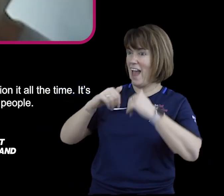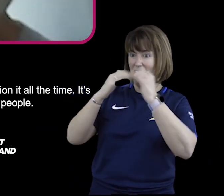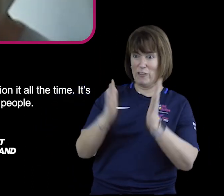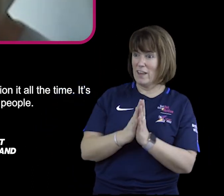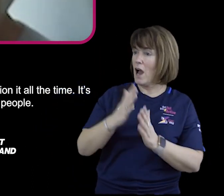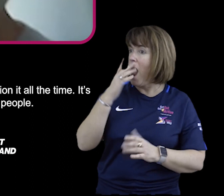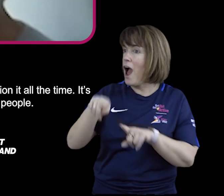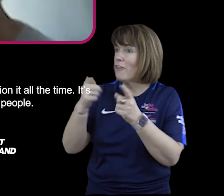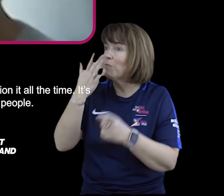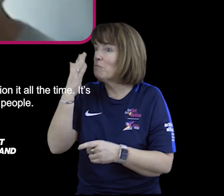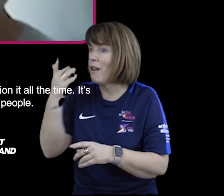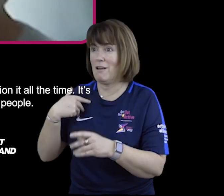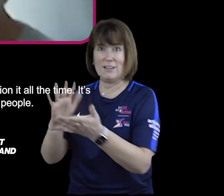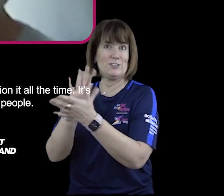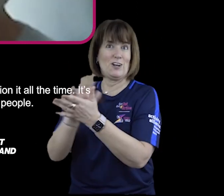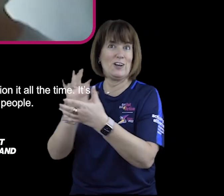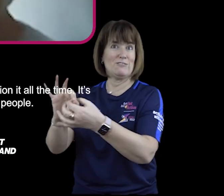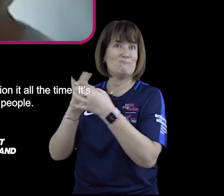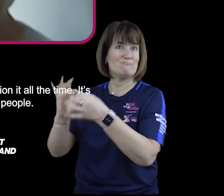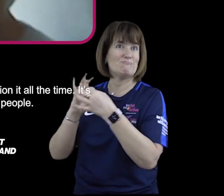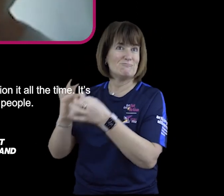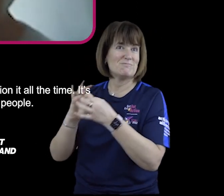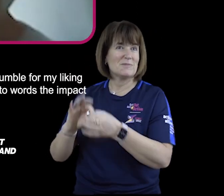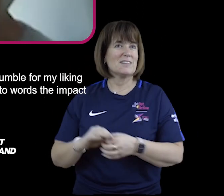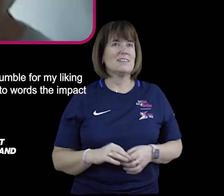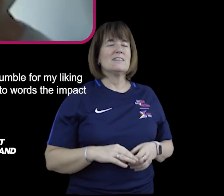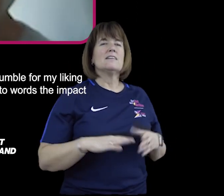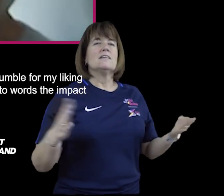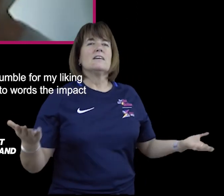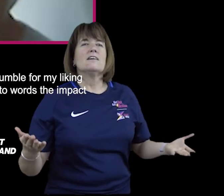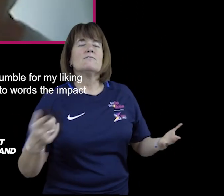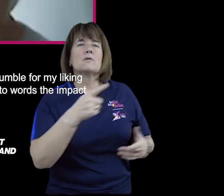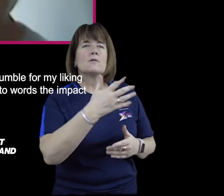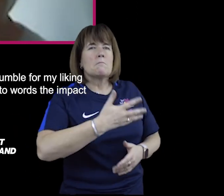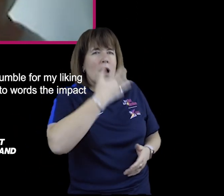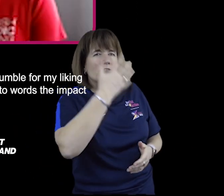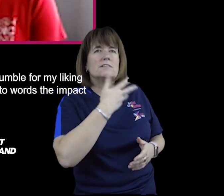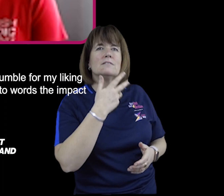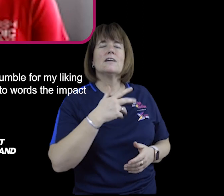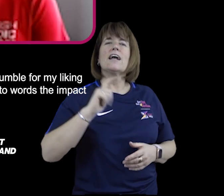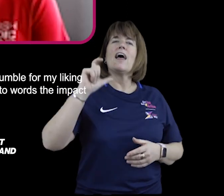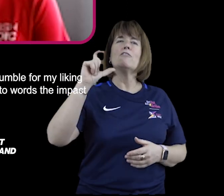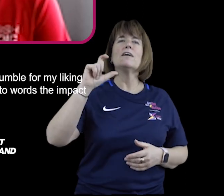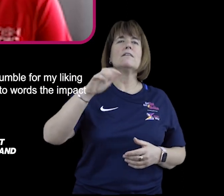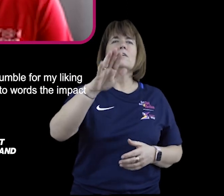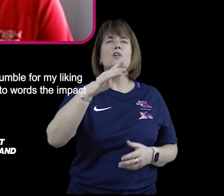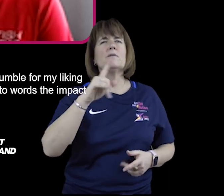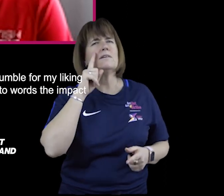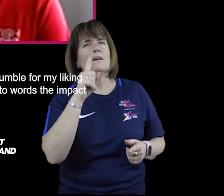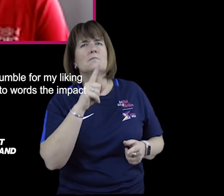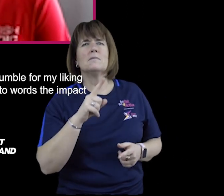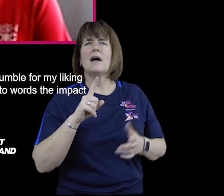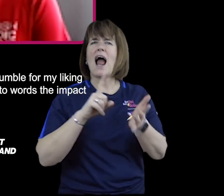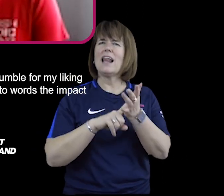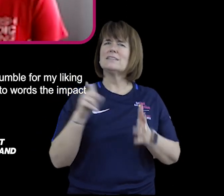everything I do for other people. So, and we'll spare your blushes, Catherine. You know, I'm not being funny.